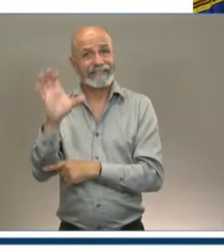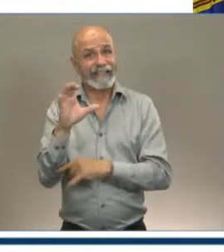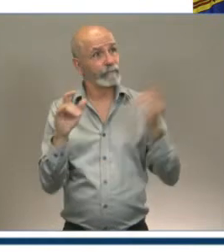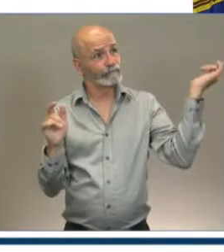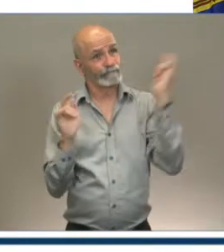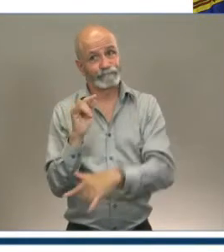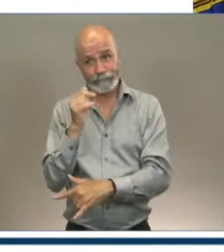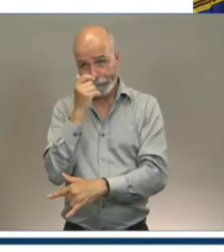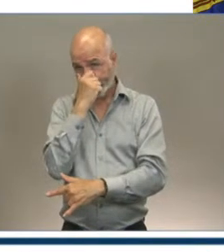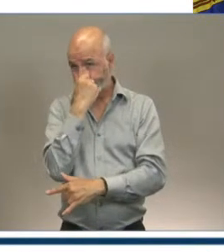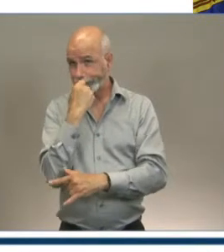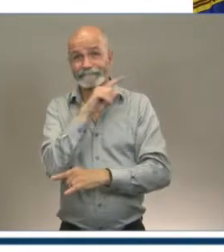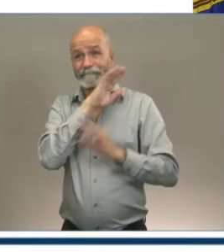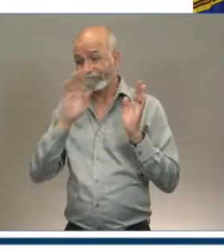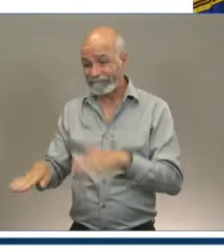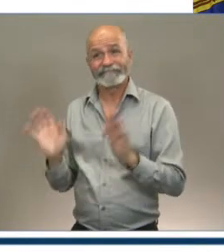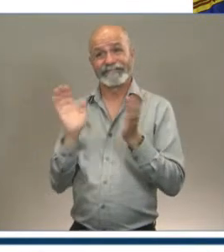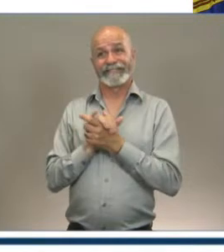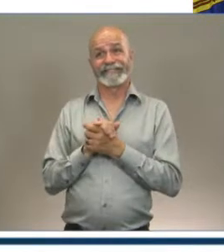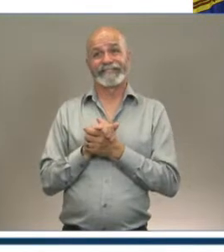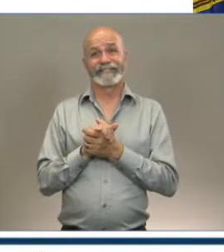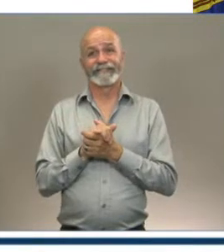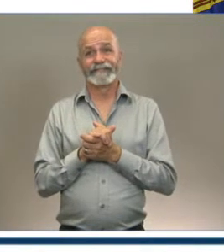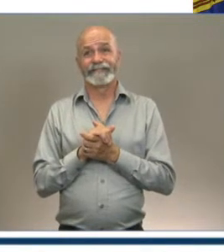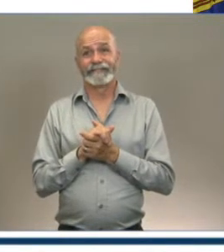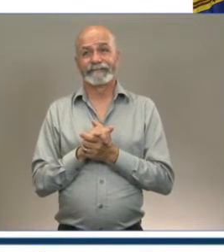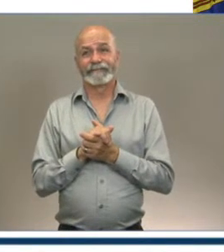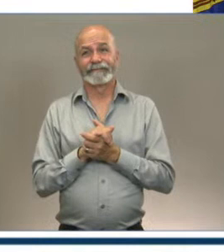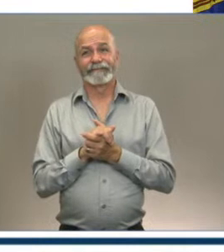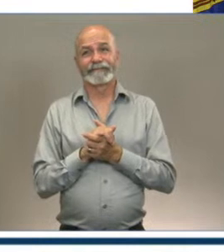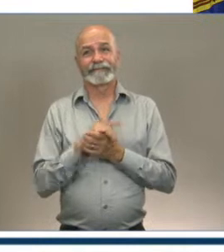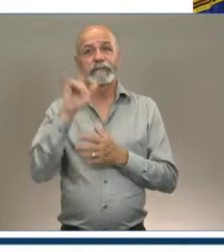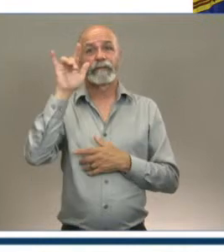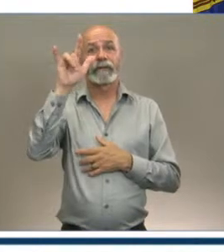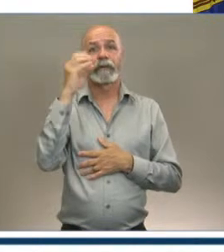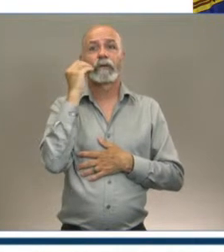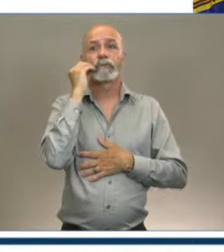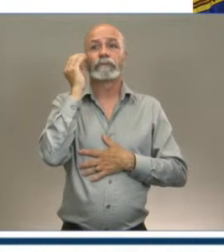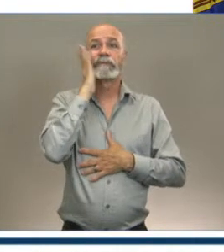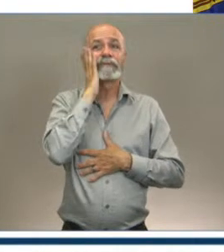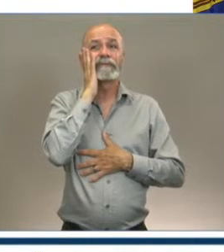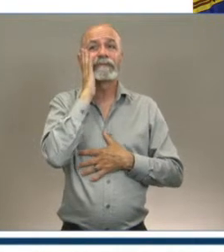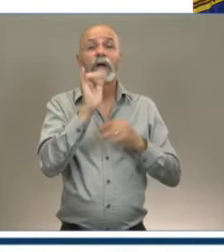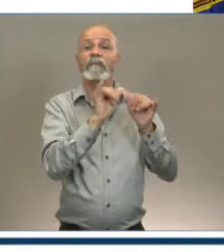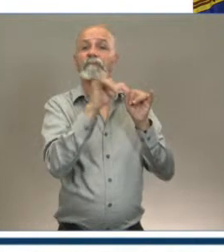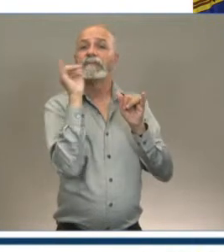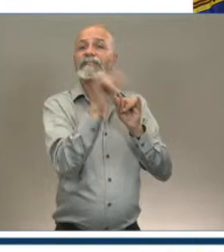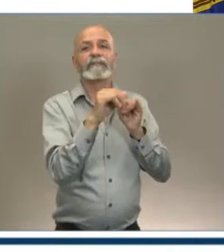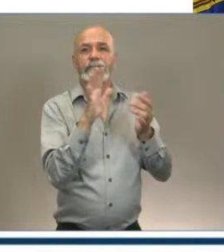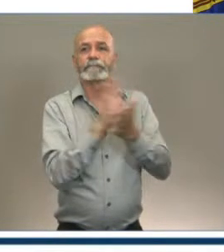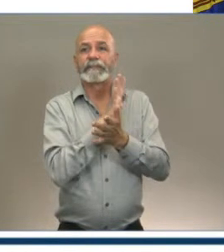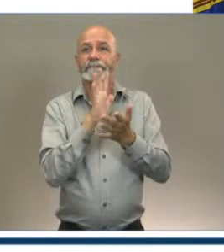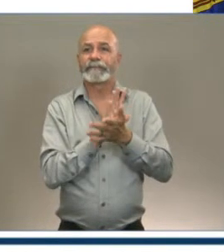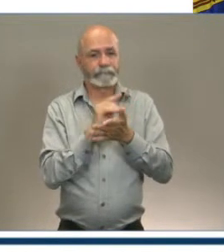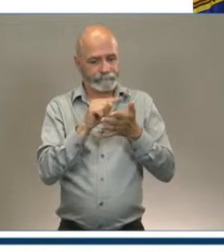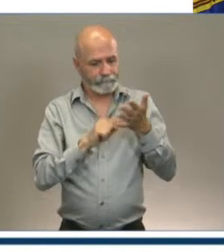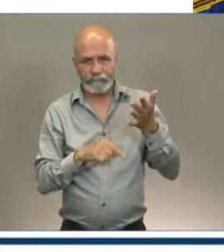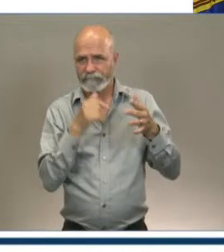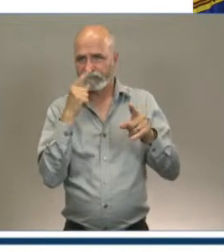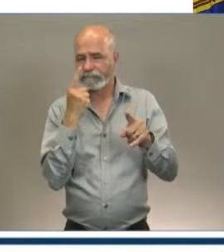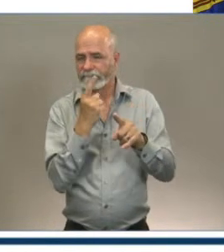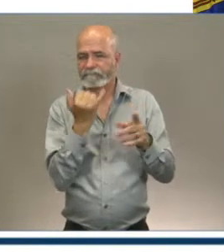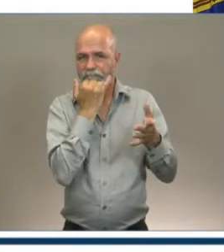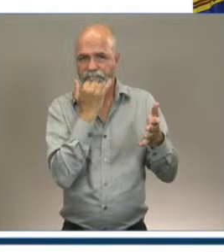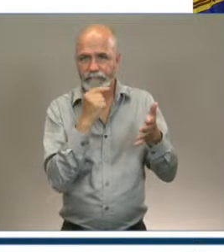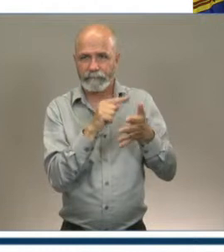arriving in Halifax, they were detained at the airport hotel because they did not have the correct documentation. The family